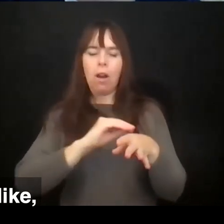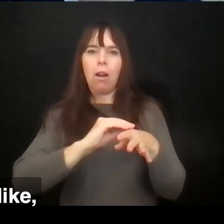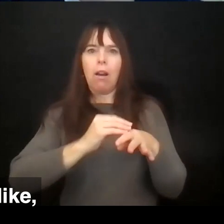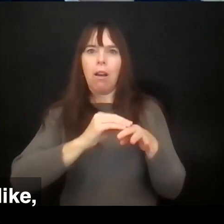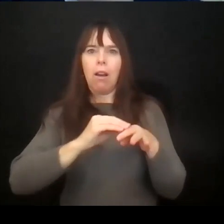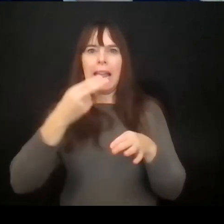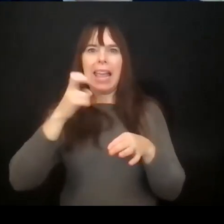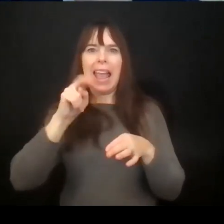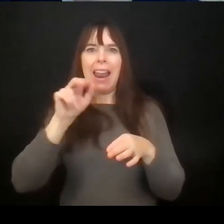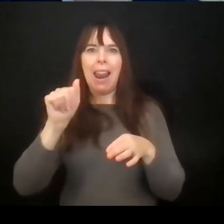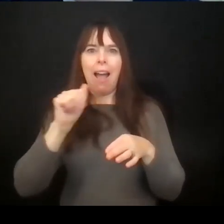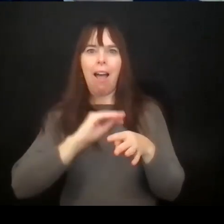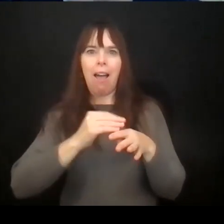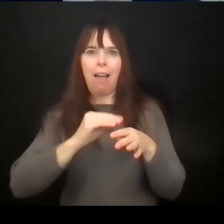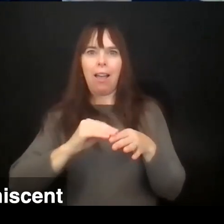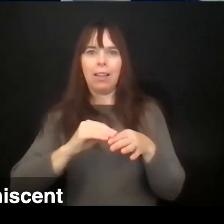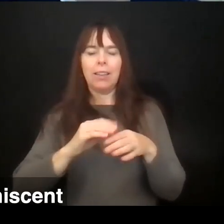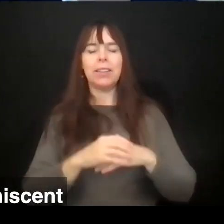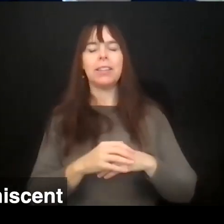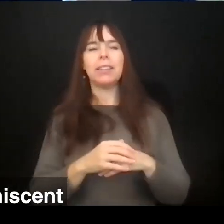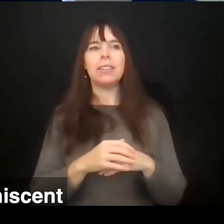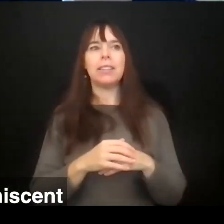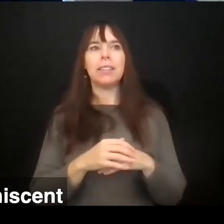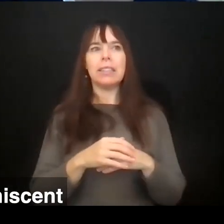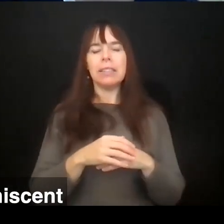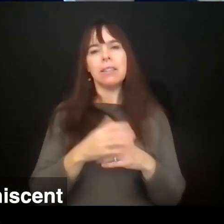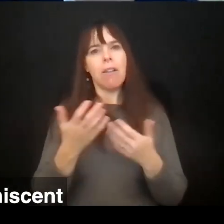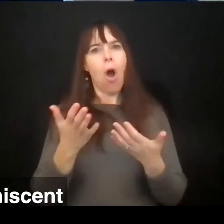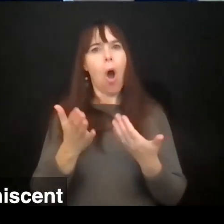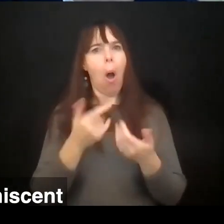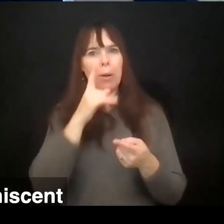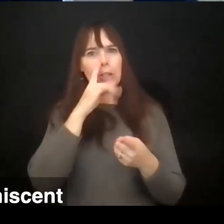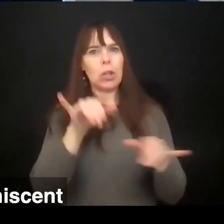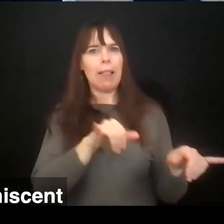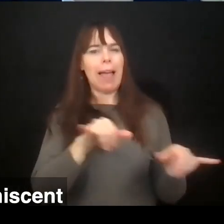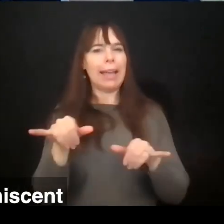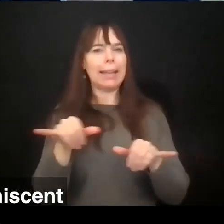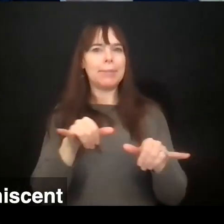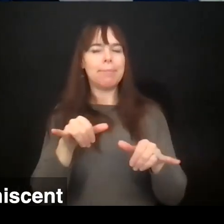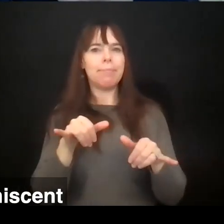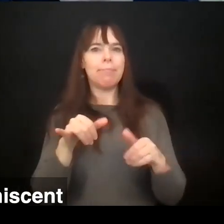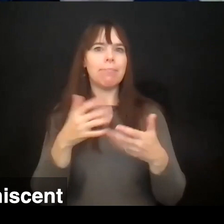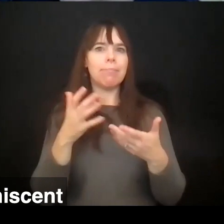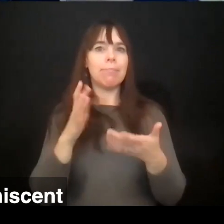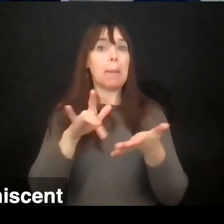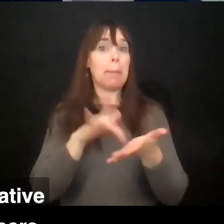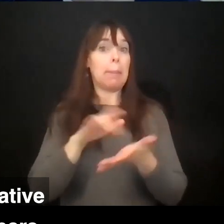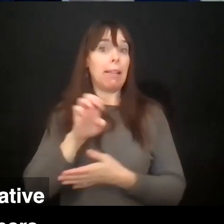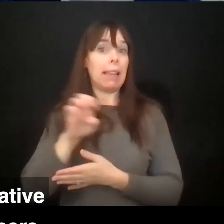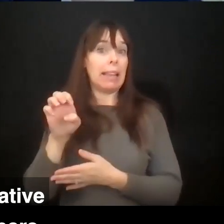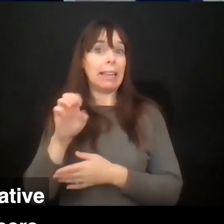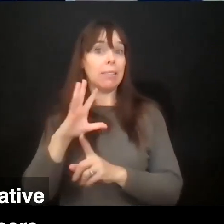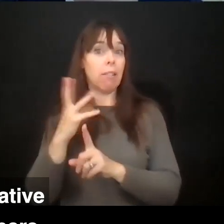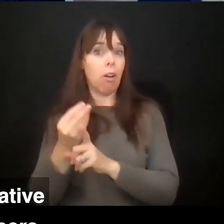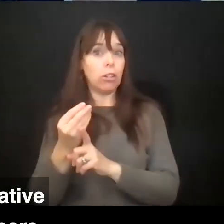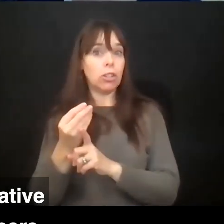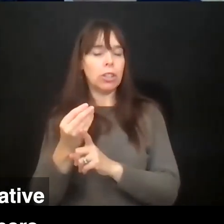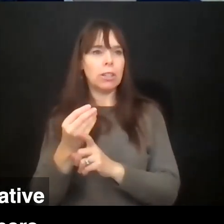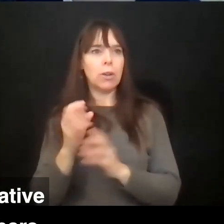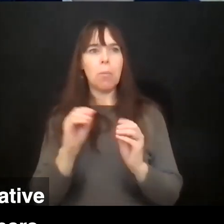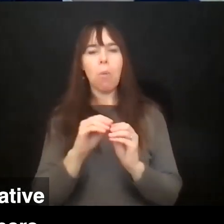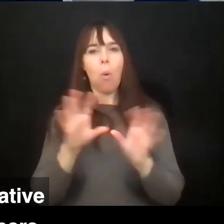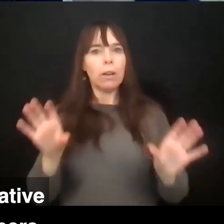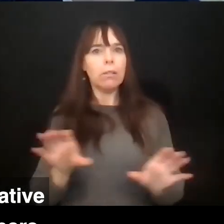henna-like objects that are somewhat reminiscent of the Middle East and some of the